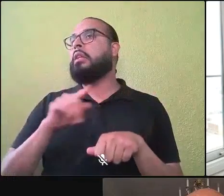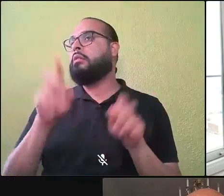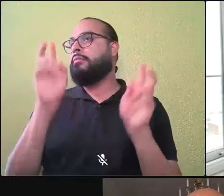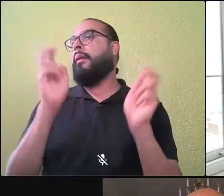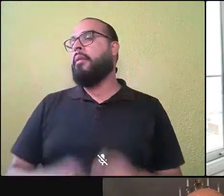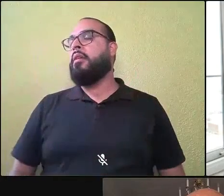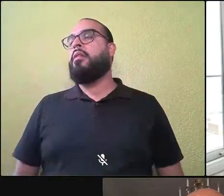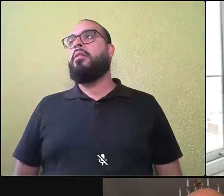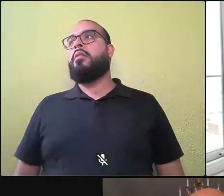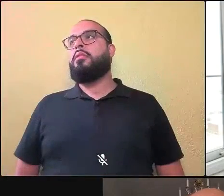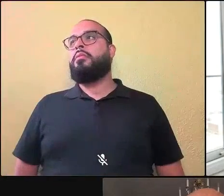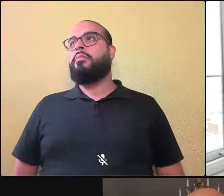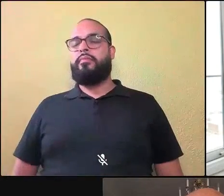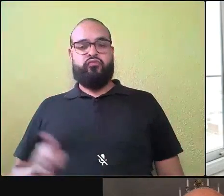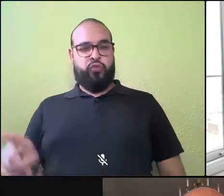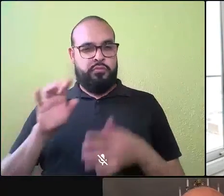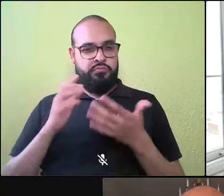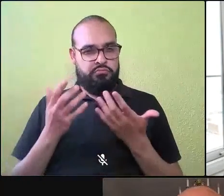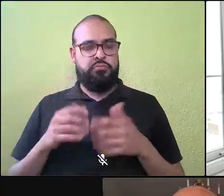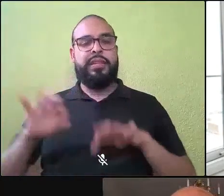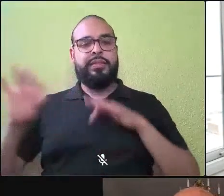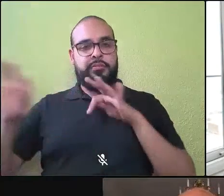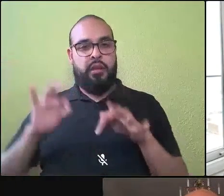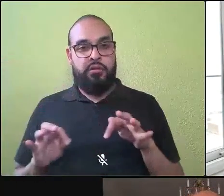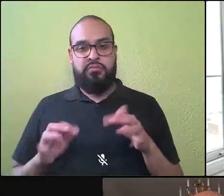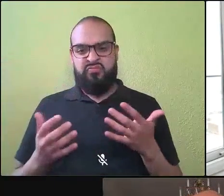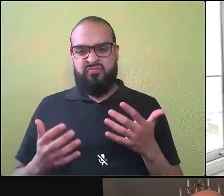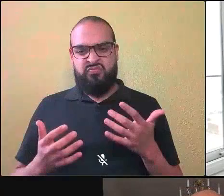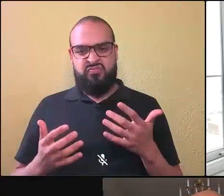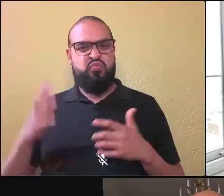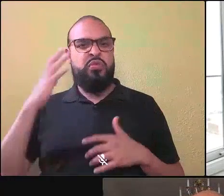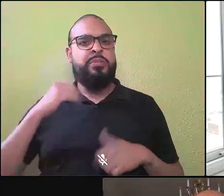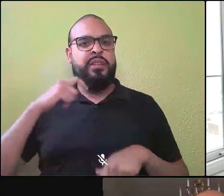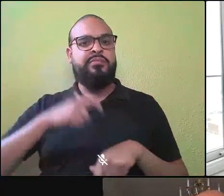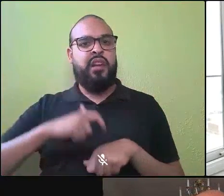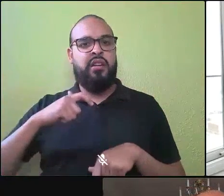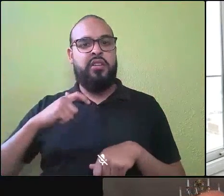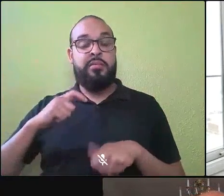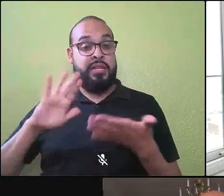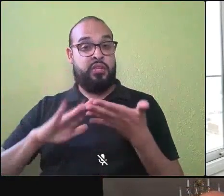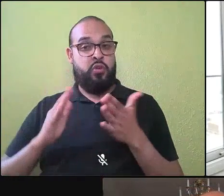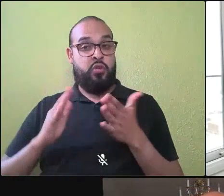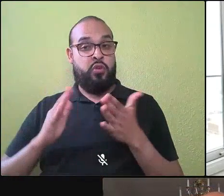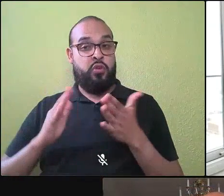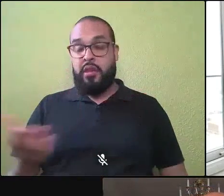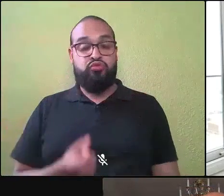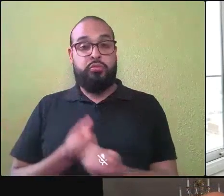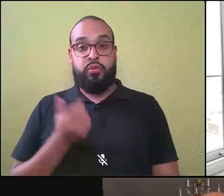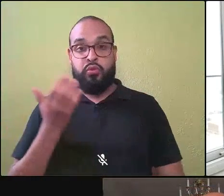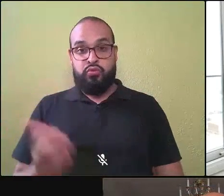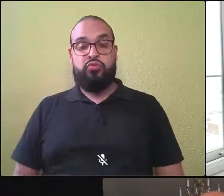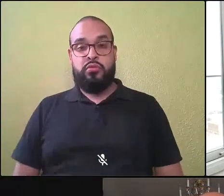been there for you as unexpectedly or expected, that you was like, wow, I'm glad we all here